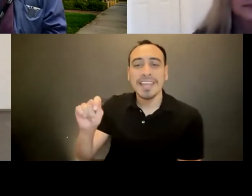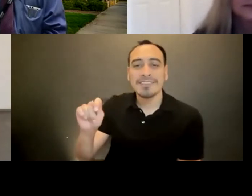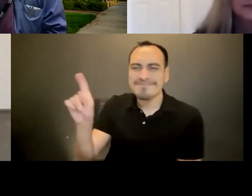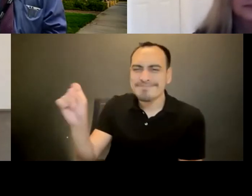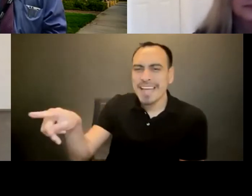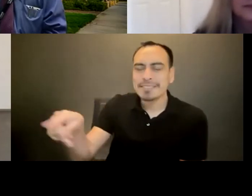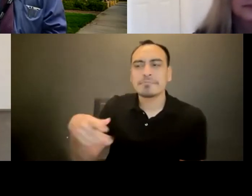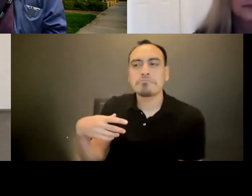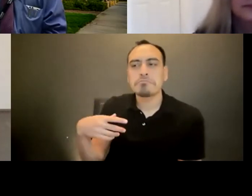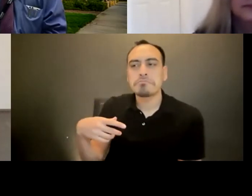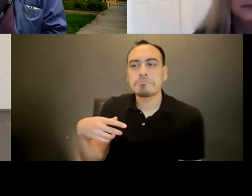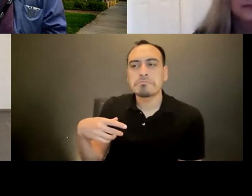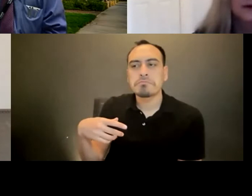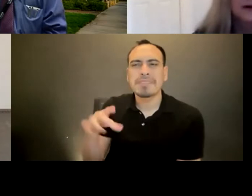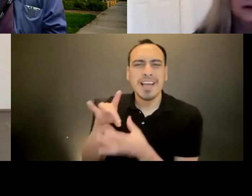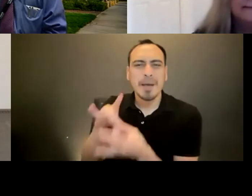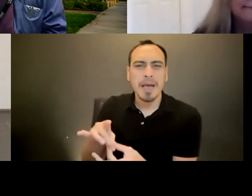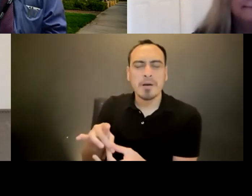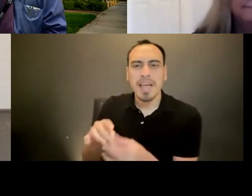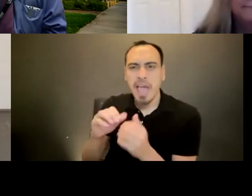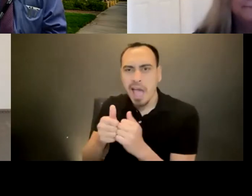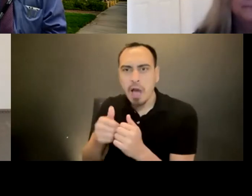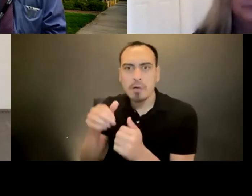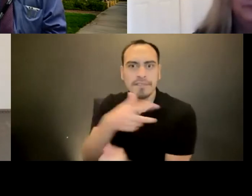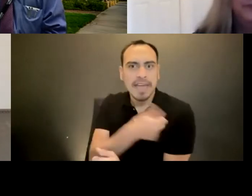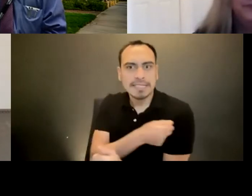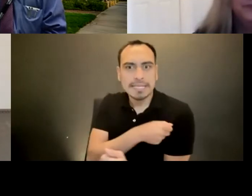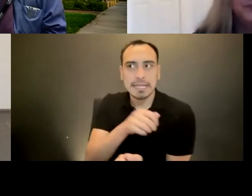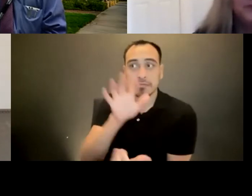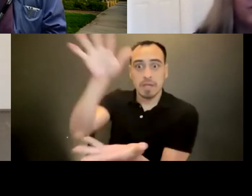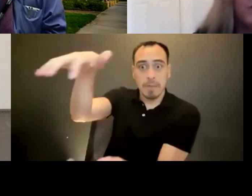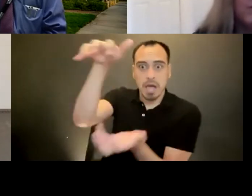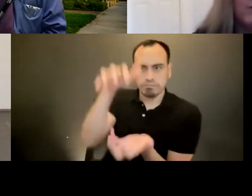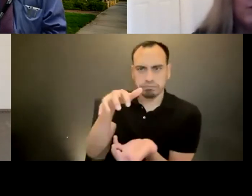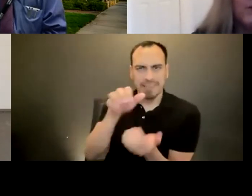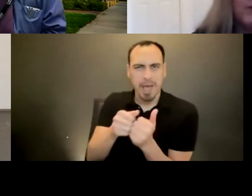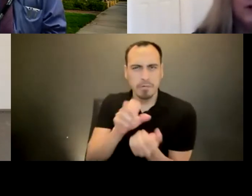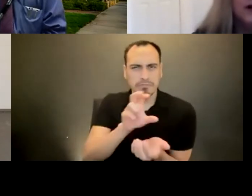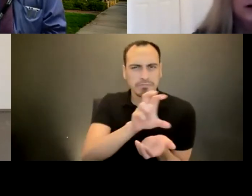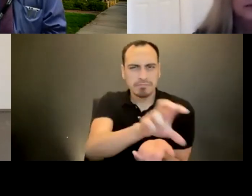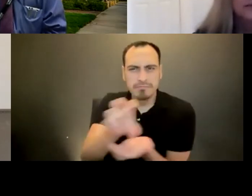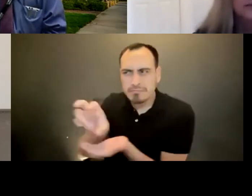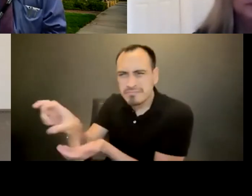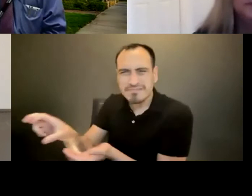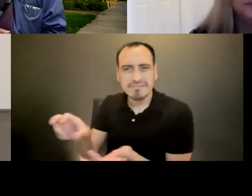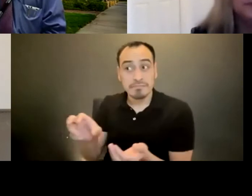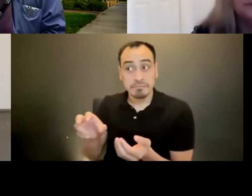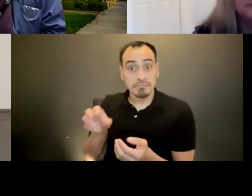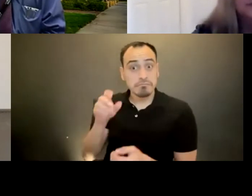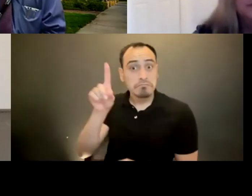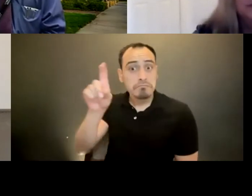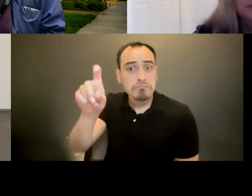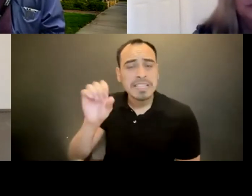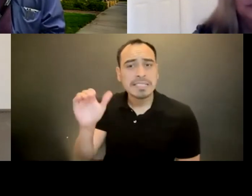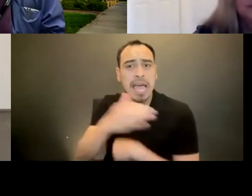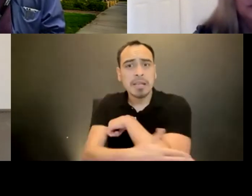how, kind of about the allocation process. So asking if Sacramento County Public Health distributes all of the vaccine in the county, or